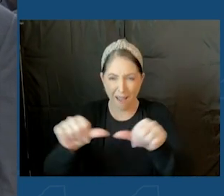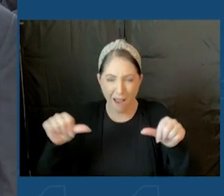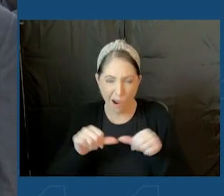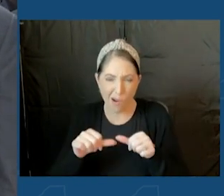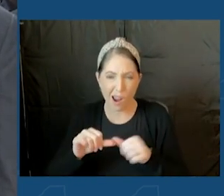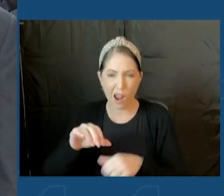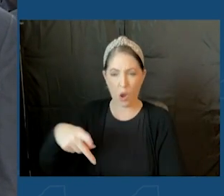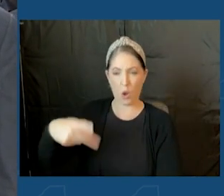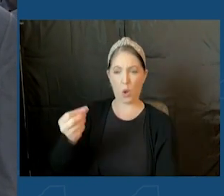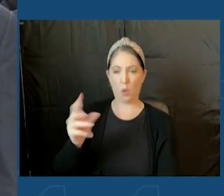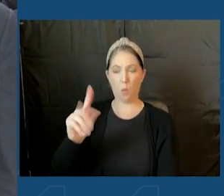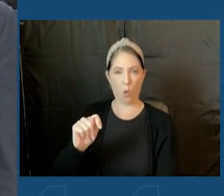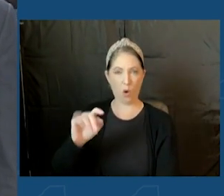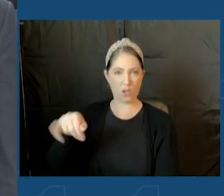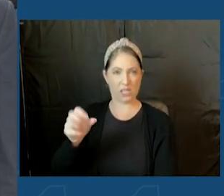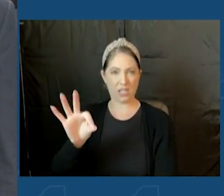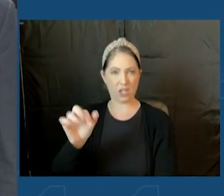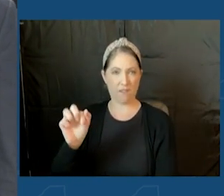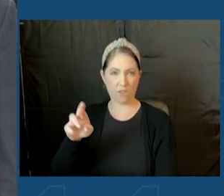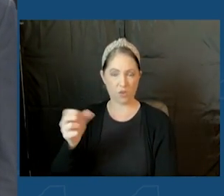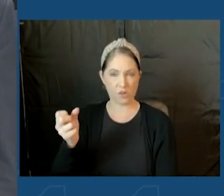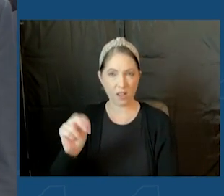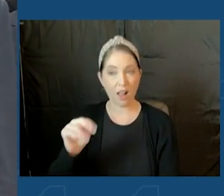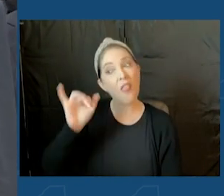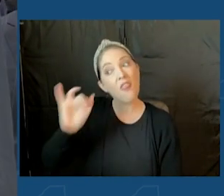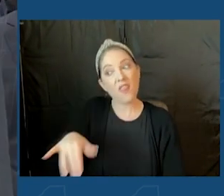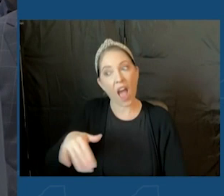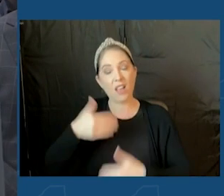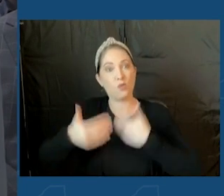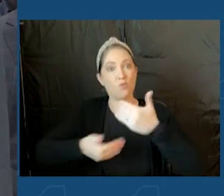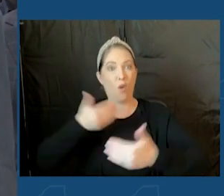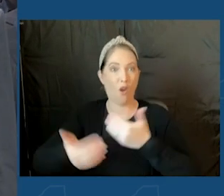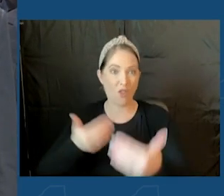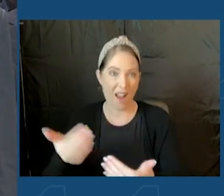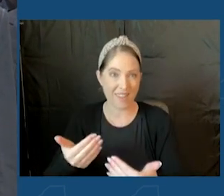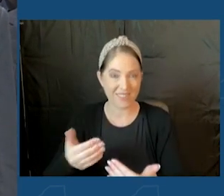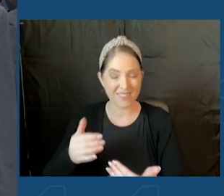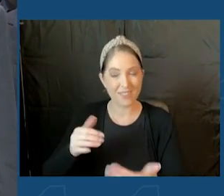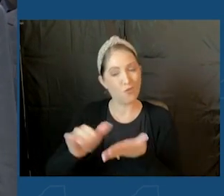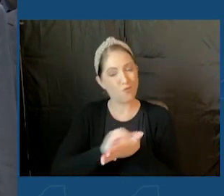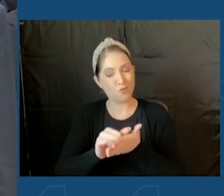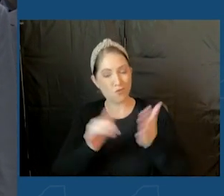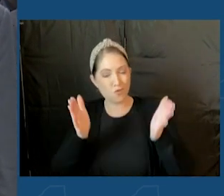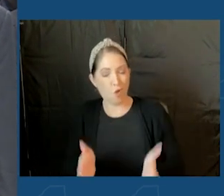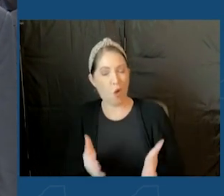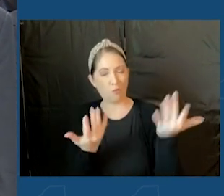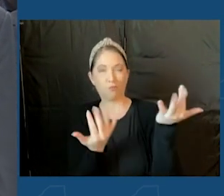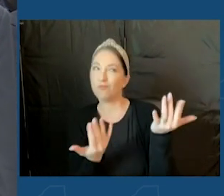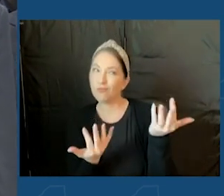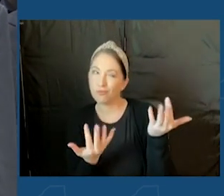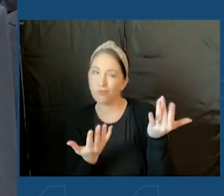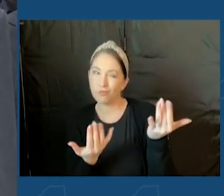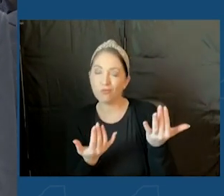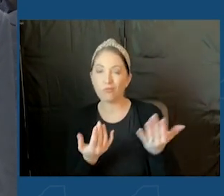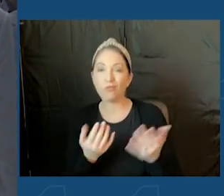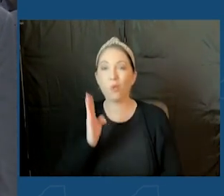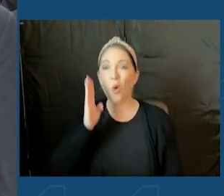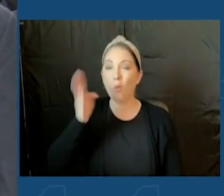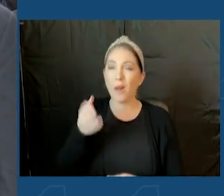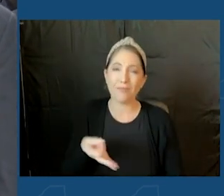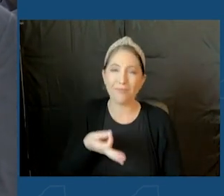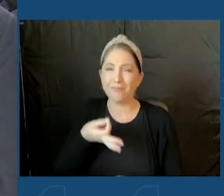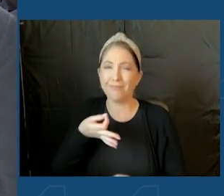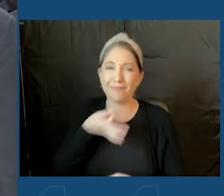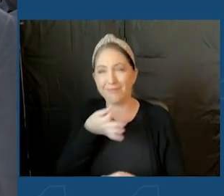that's progress. That's what New Yorkers have been waiting for, and that's what New Yorkers are just about to receive when we finally finish